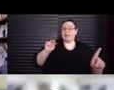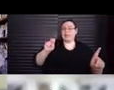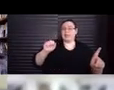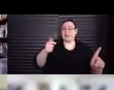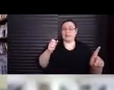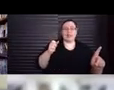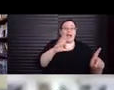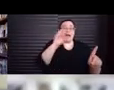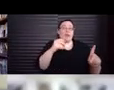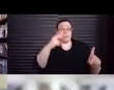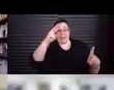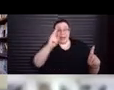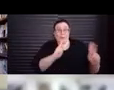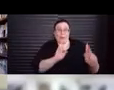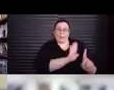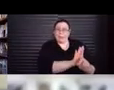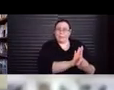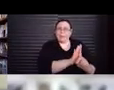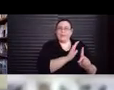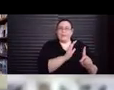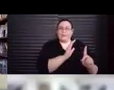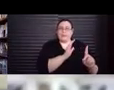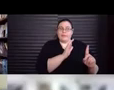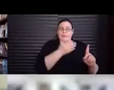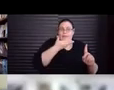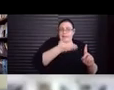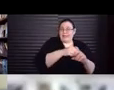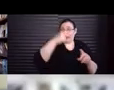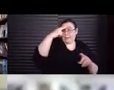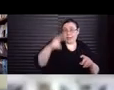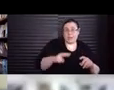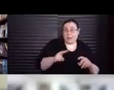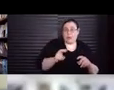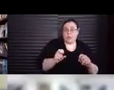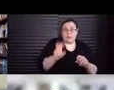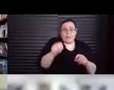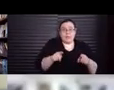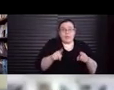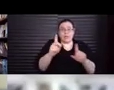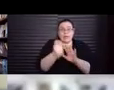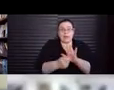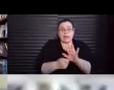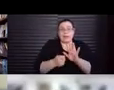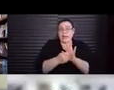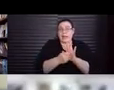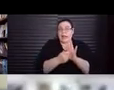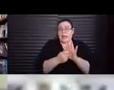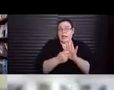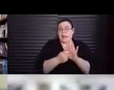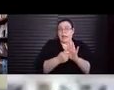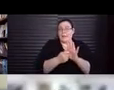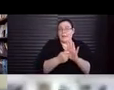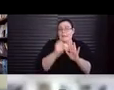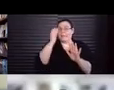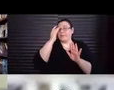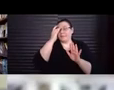Afro-Mexicanos in the sense of being present in Mexico, even when they may have not been able to,